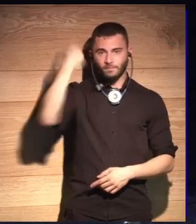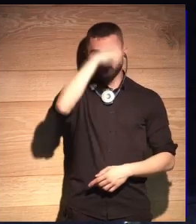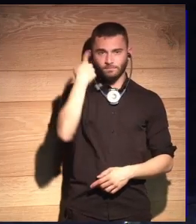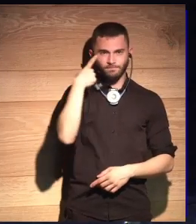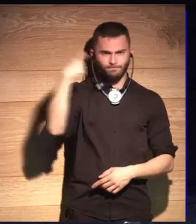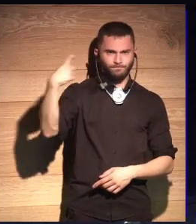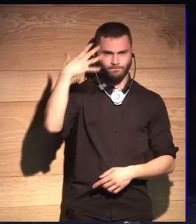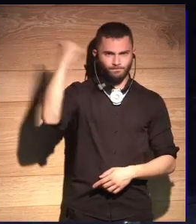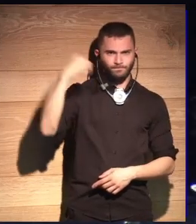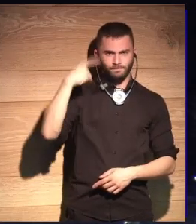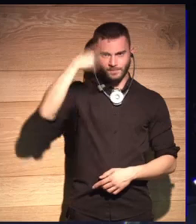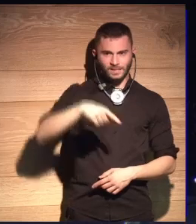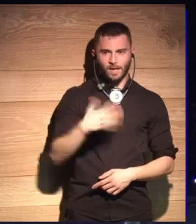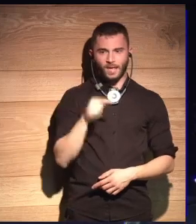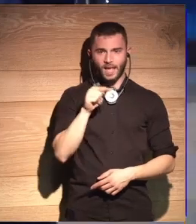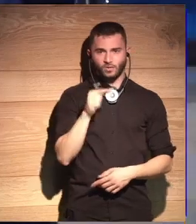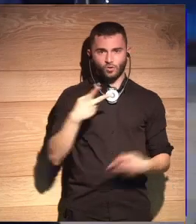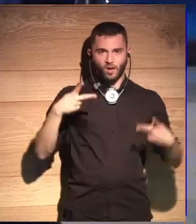treated as inevitable. I agree. I